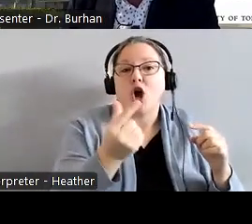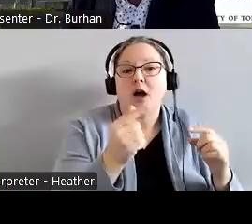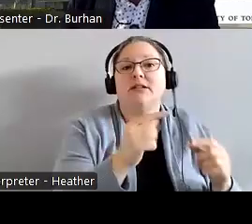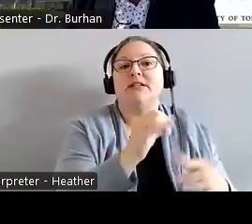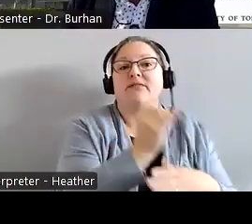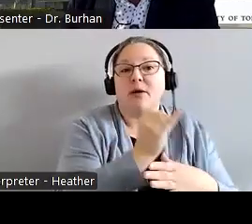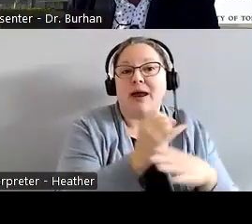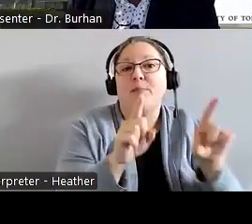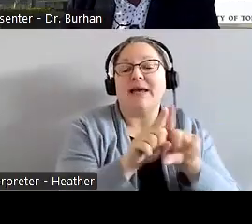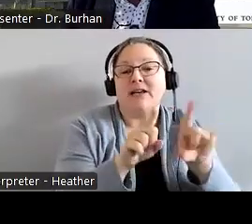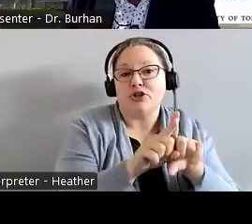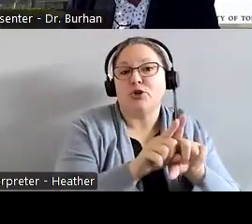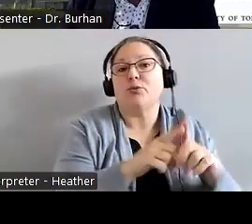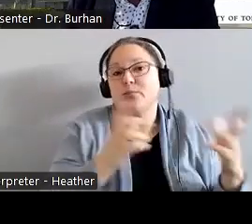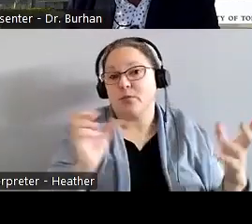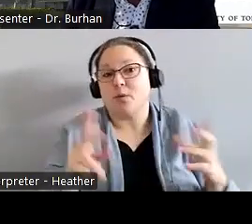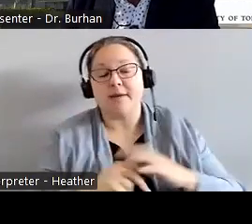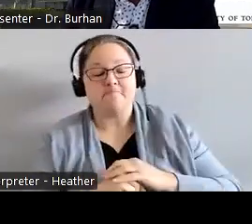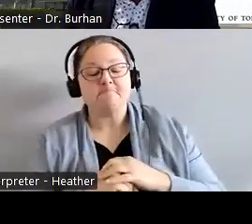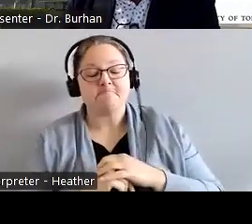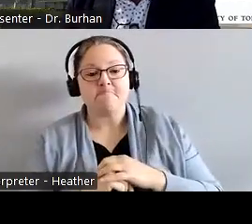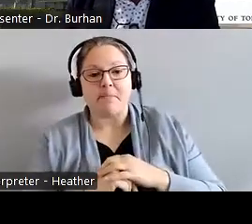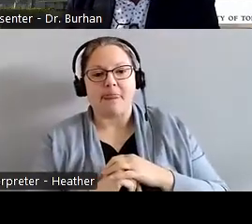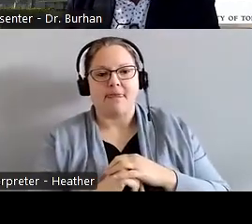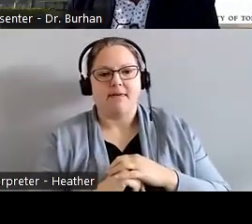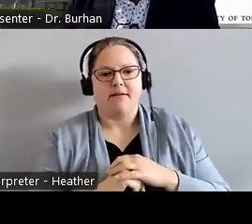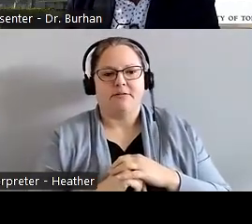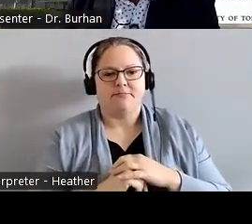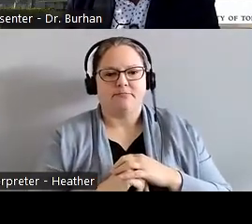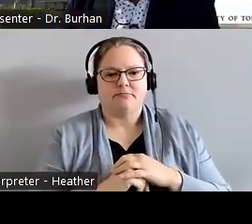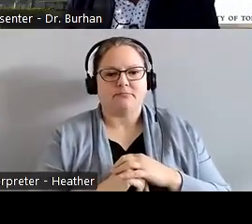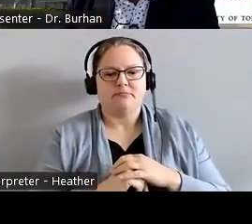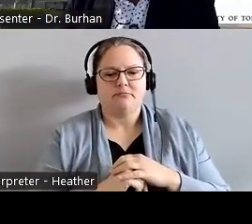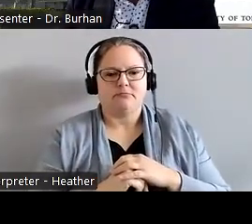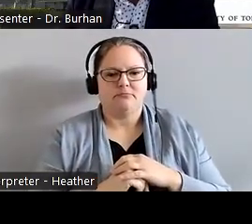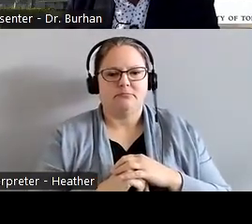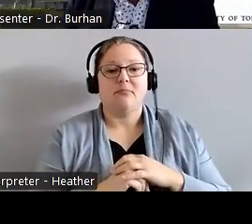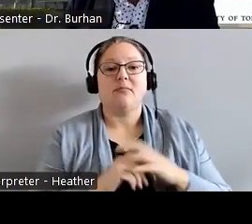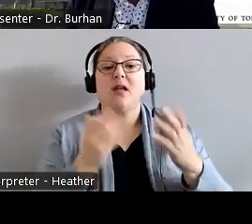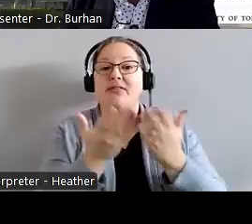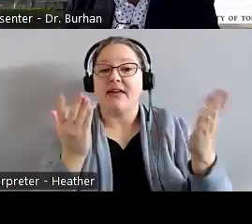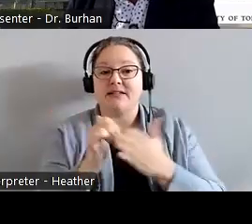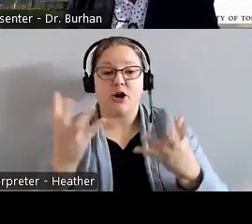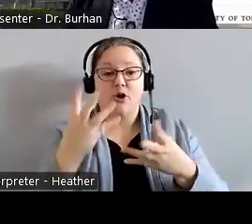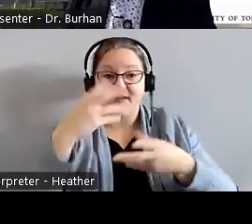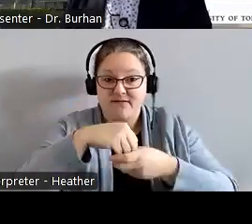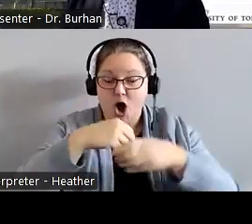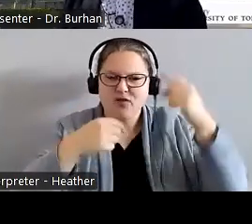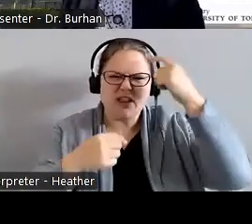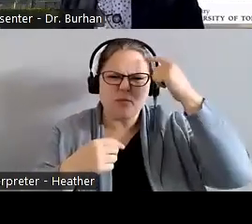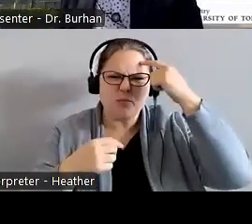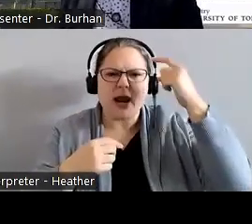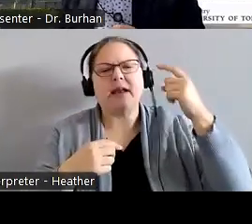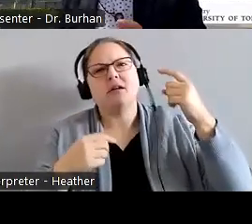MCI, or dementia eventually. Now, the networks that are involved, as you know, the brain is